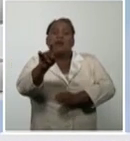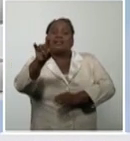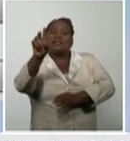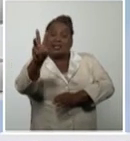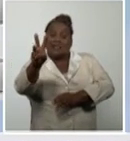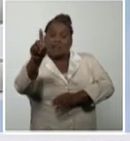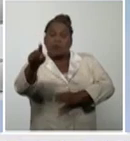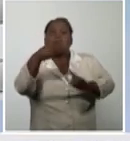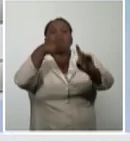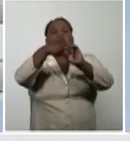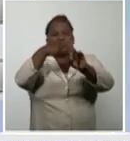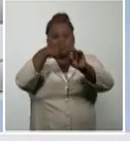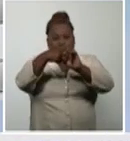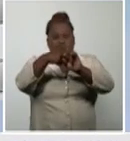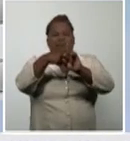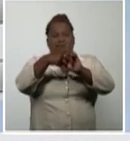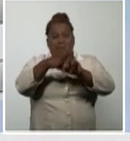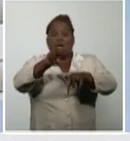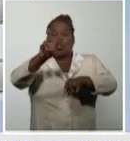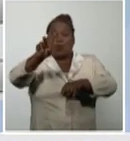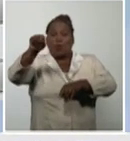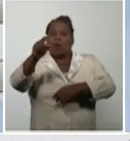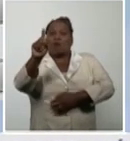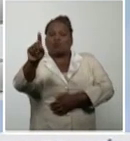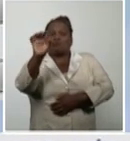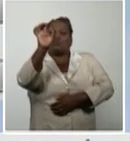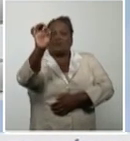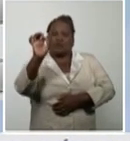92,629 samples taken and